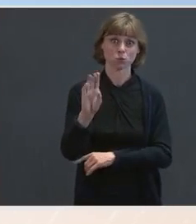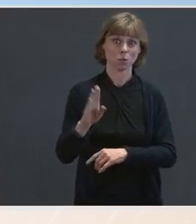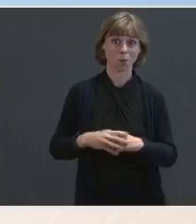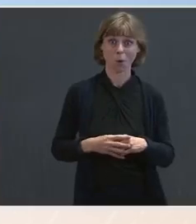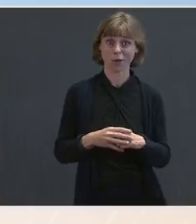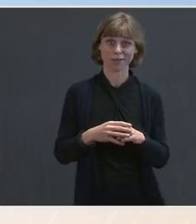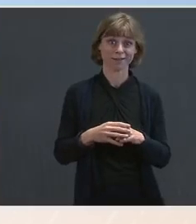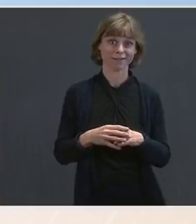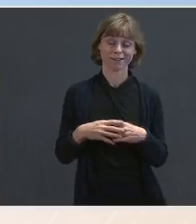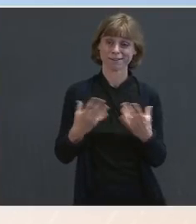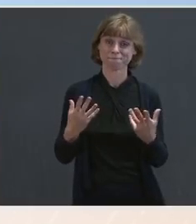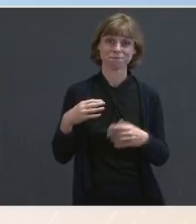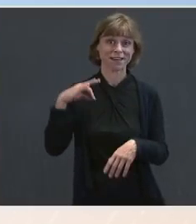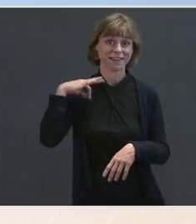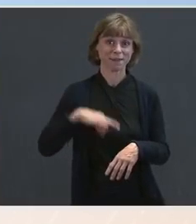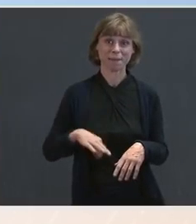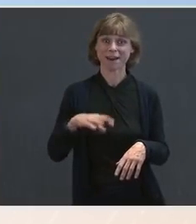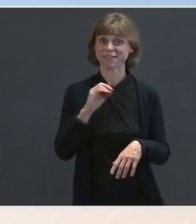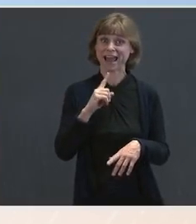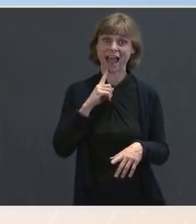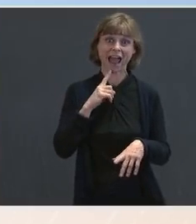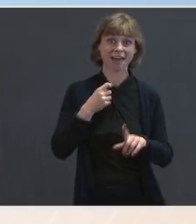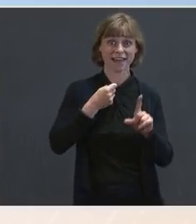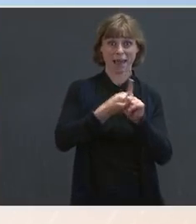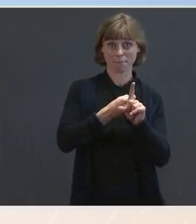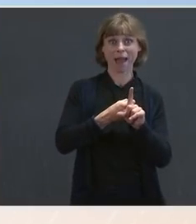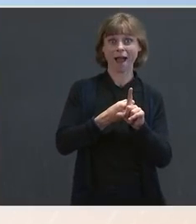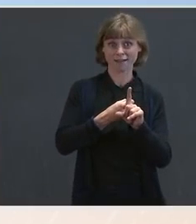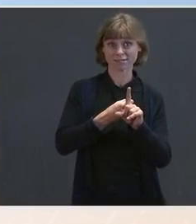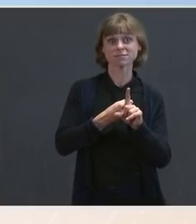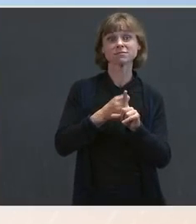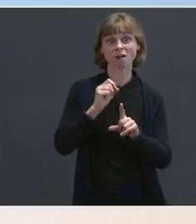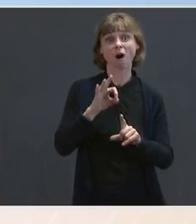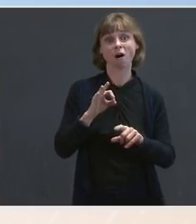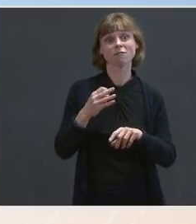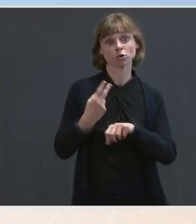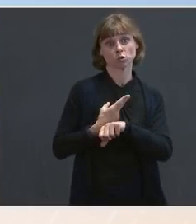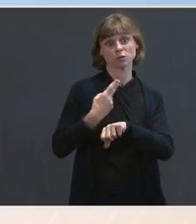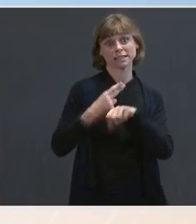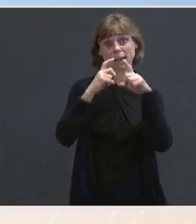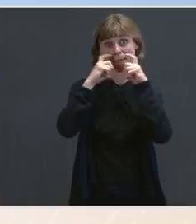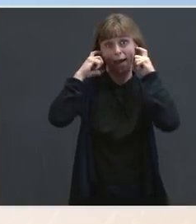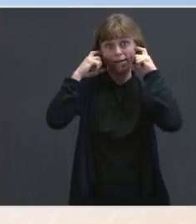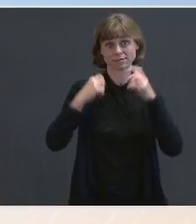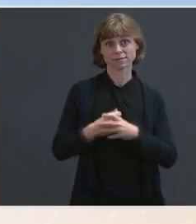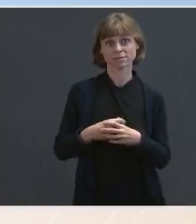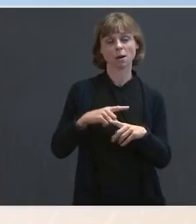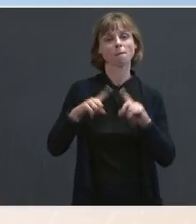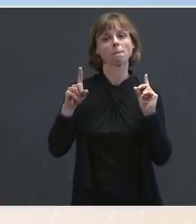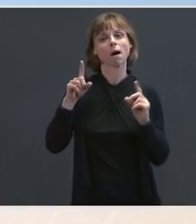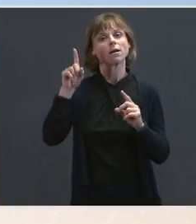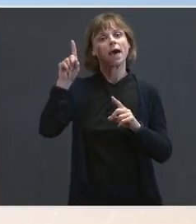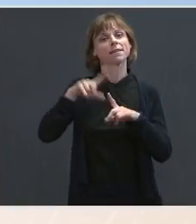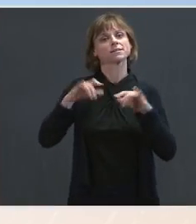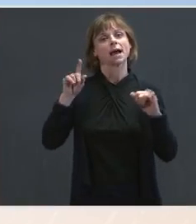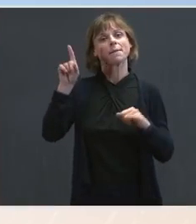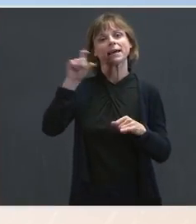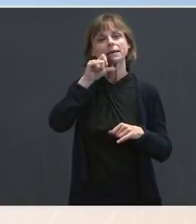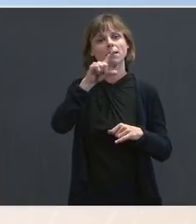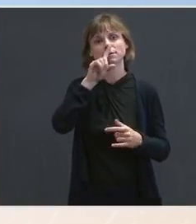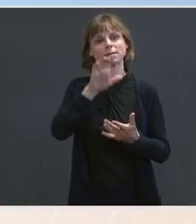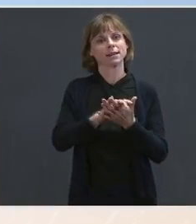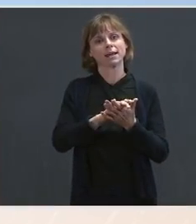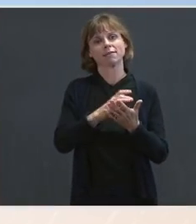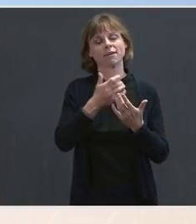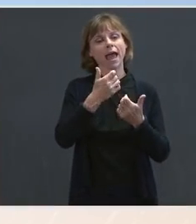benefit and impact of mask wearing. He also, though, does not believe that people of any state or any